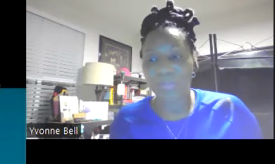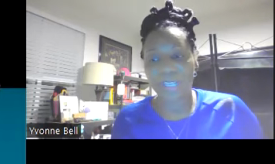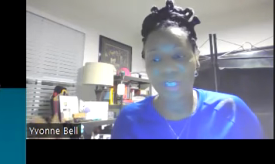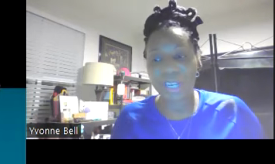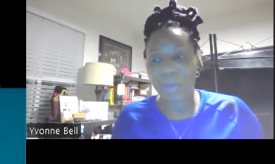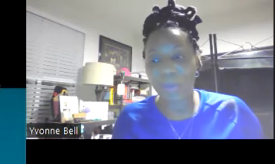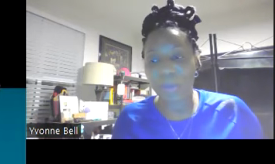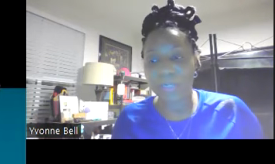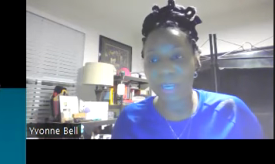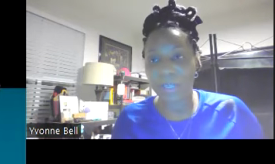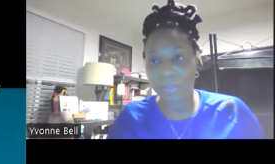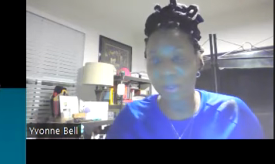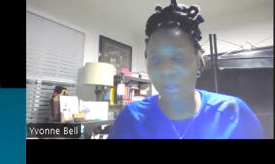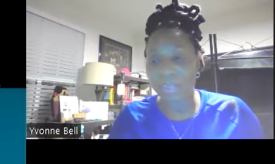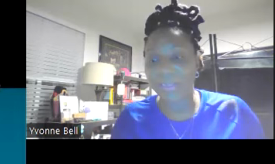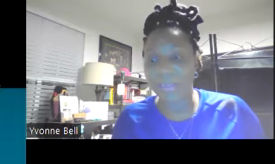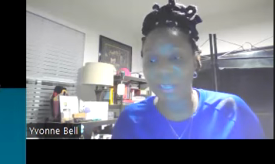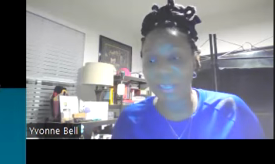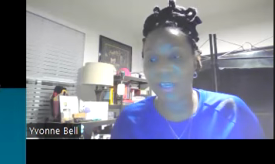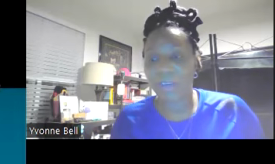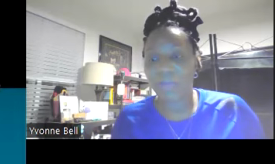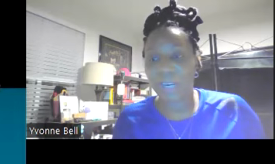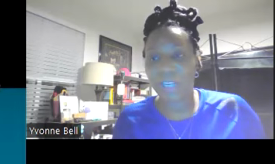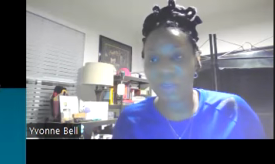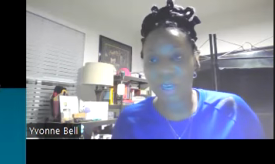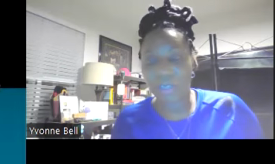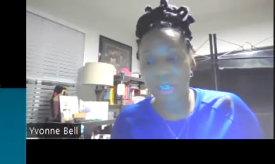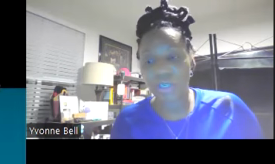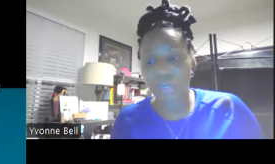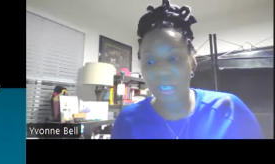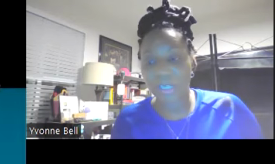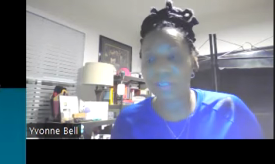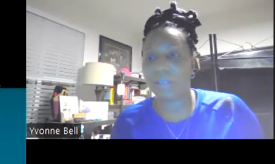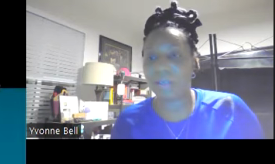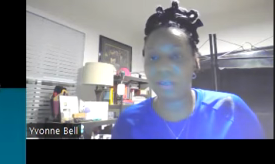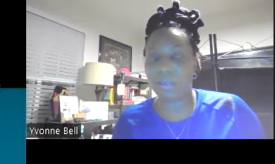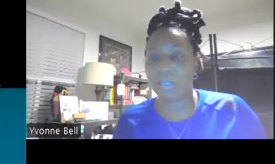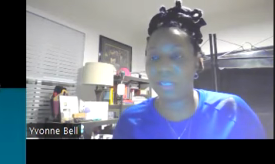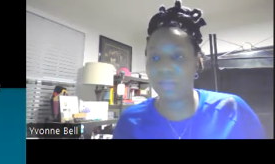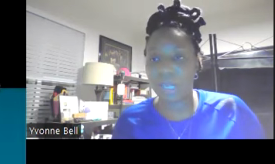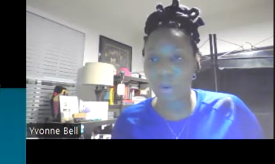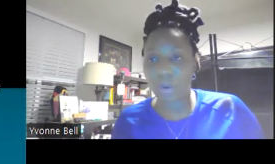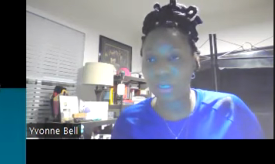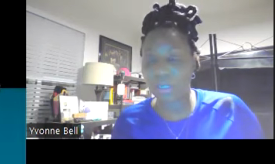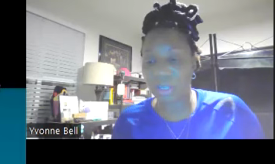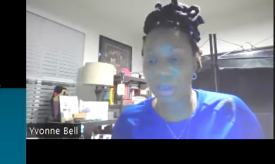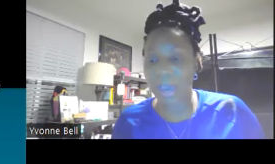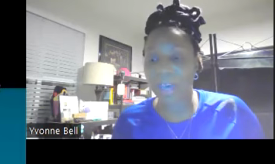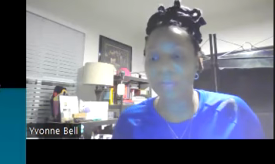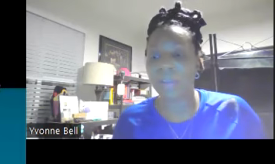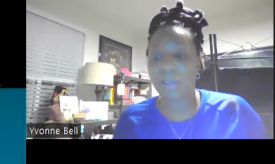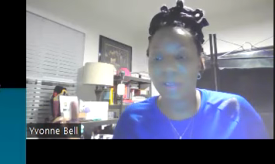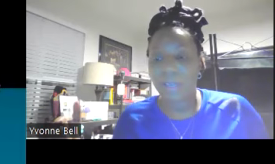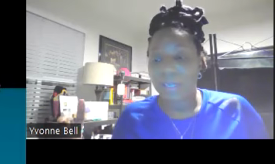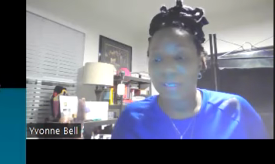you. Check out my website below in the link for any of your educational needs. Send me any questions that you